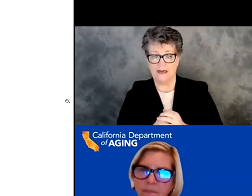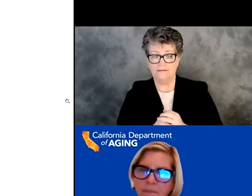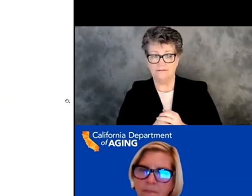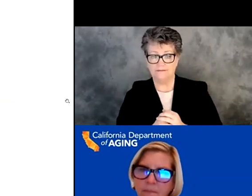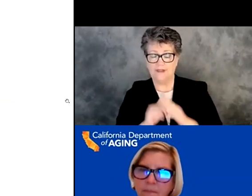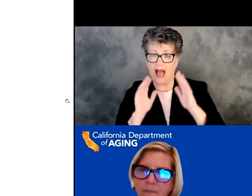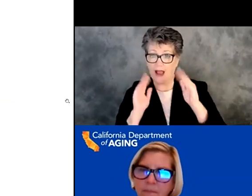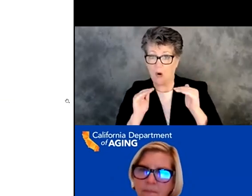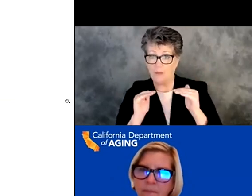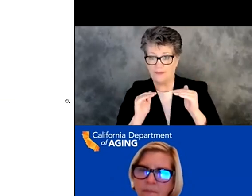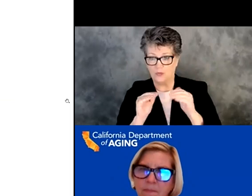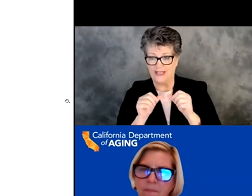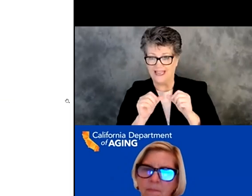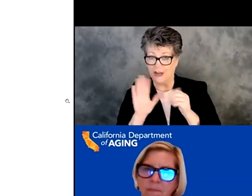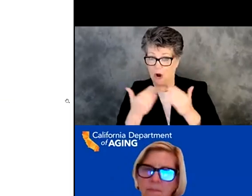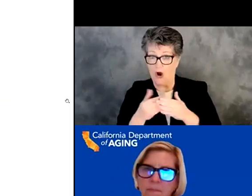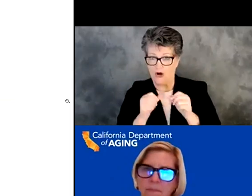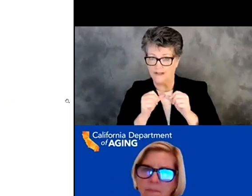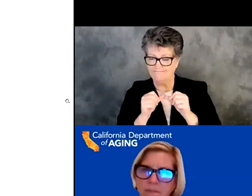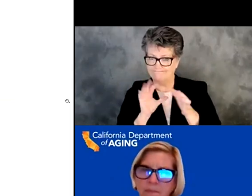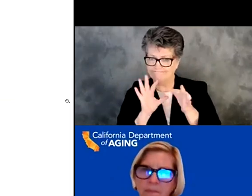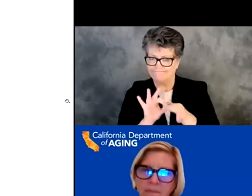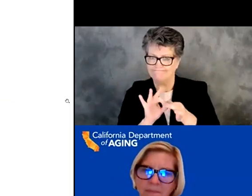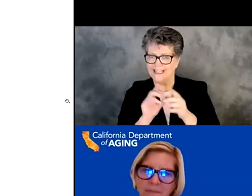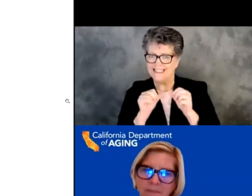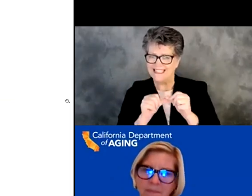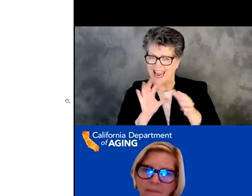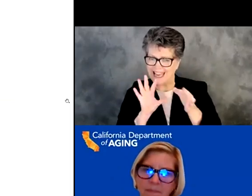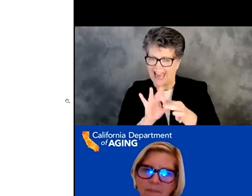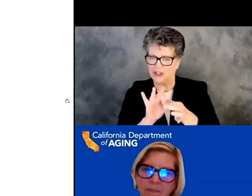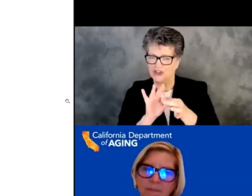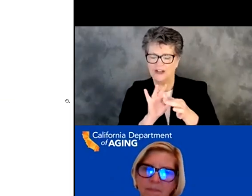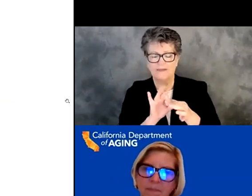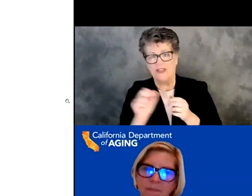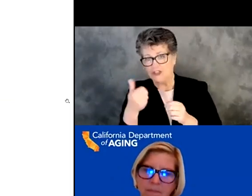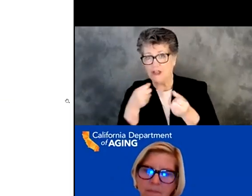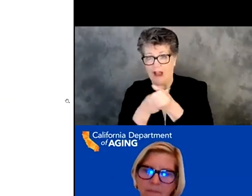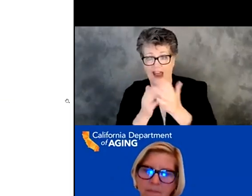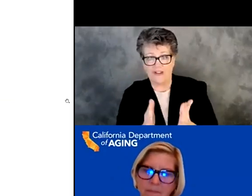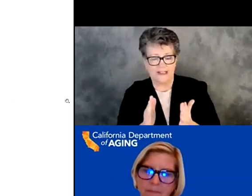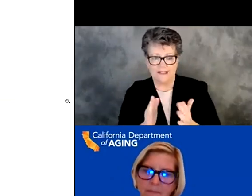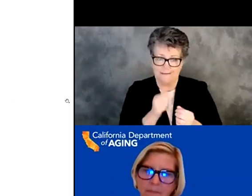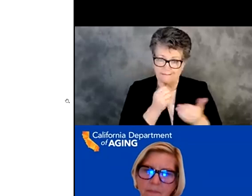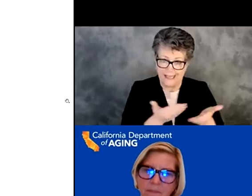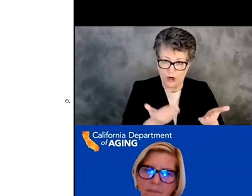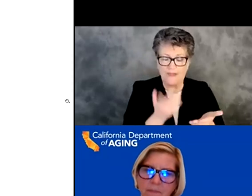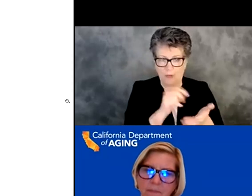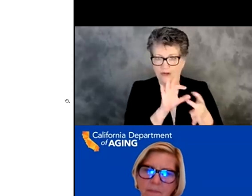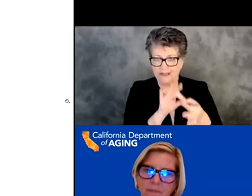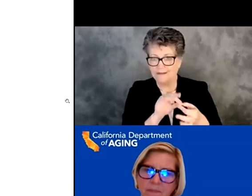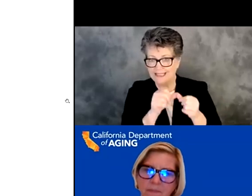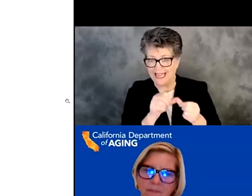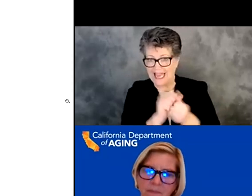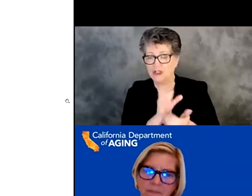hope that we can all stay engaged. I know that there are other advocates who aren't on these calls who will stay engaged during the